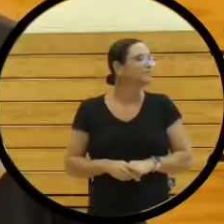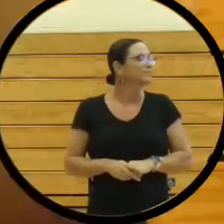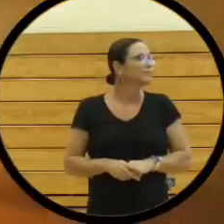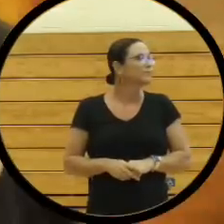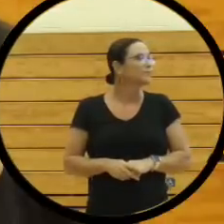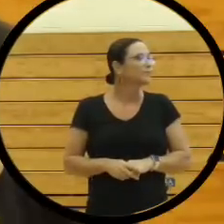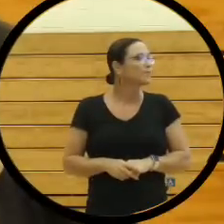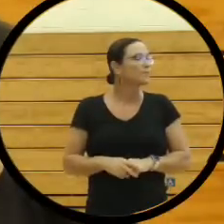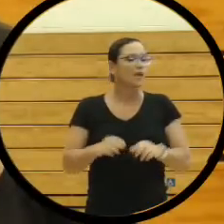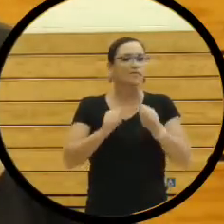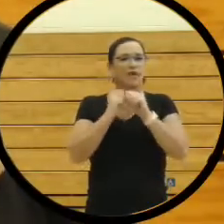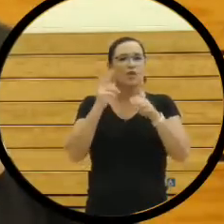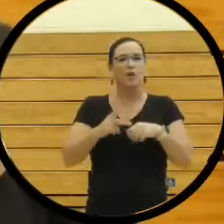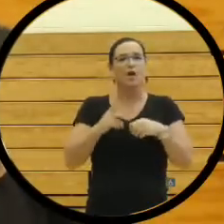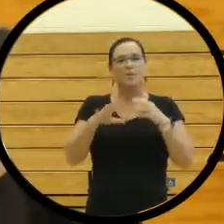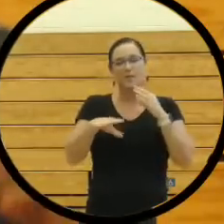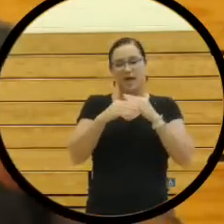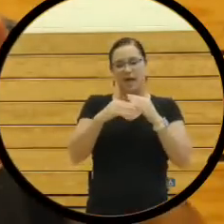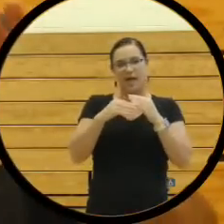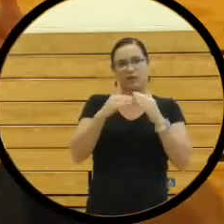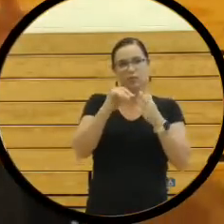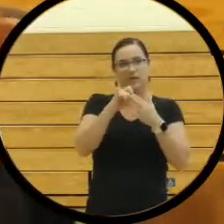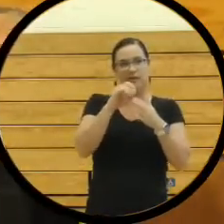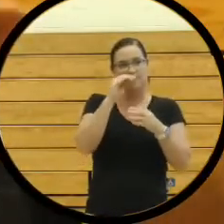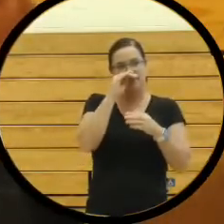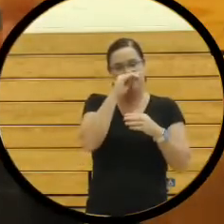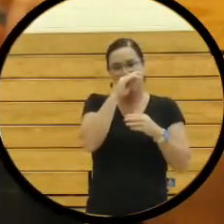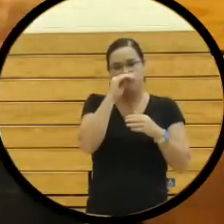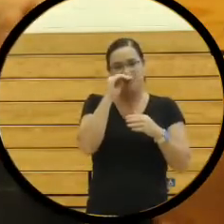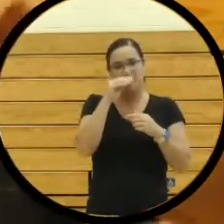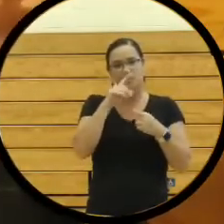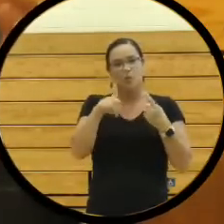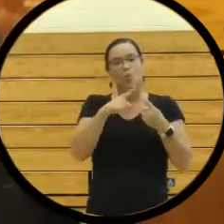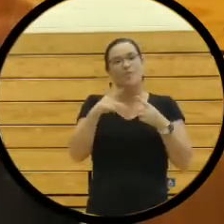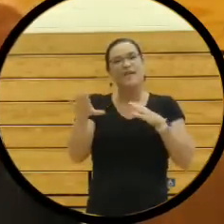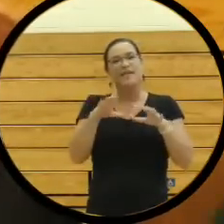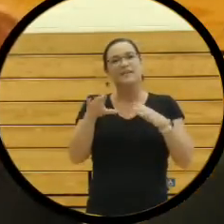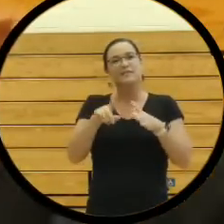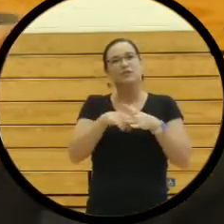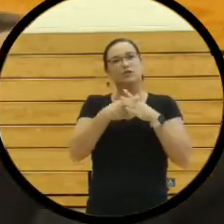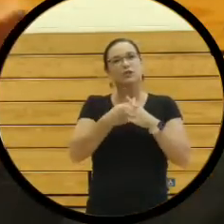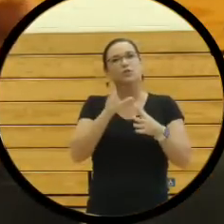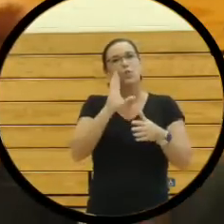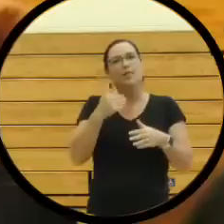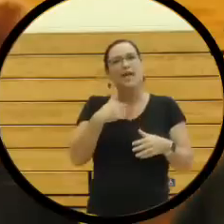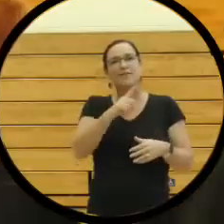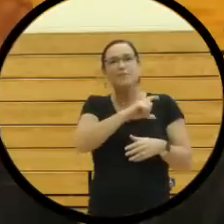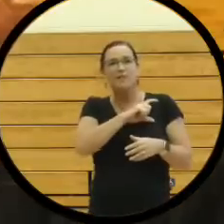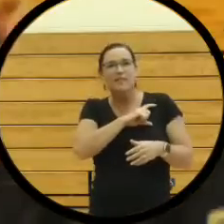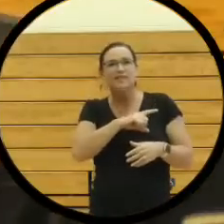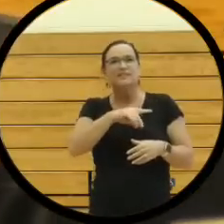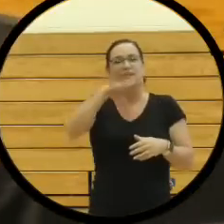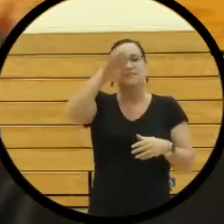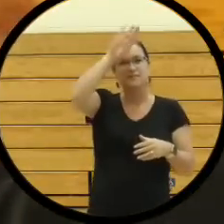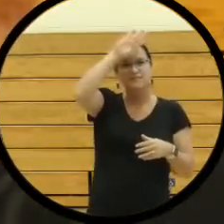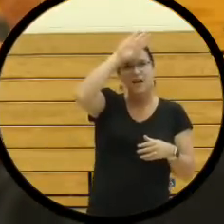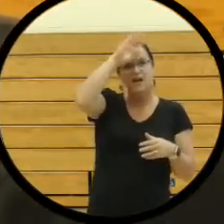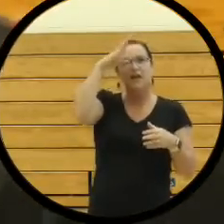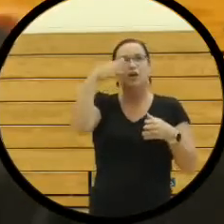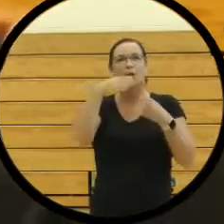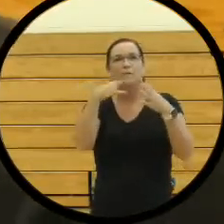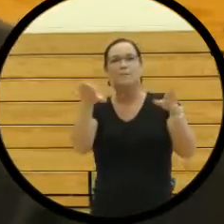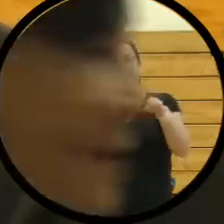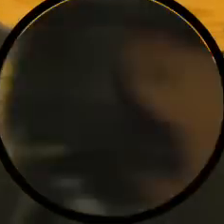Yeah, following up, adding a little bit more to that. When the activity starts, we'll have police, fire, public